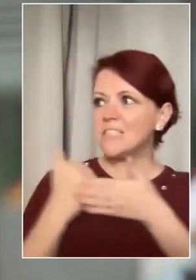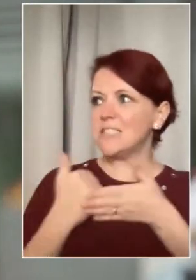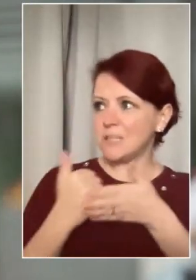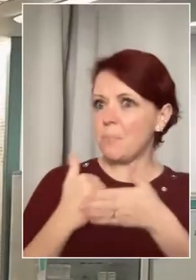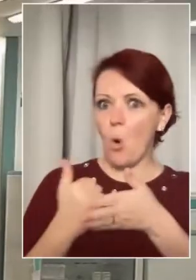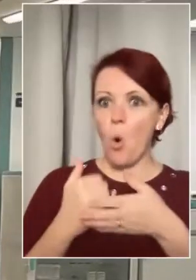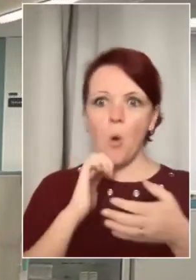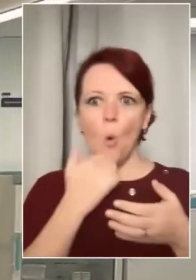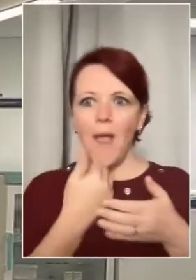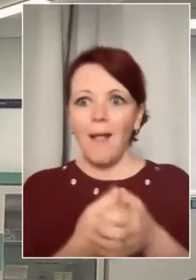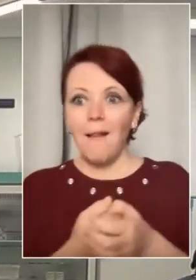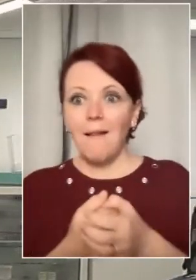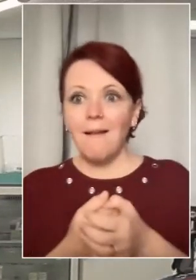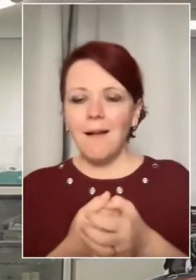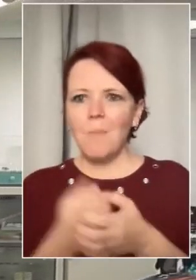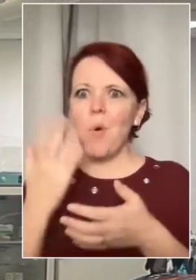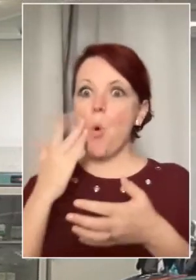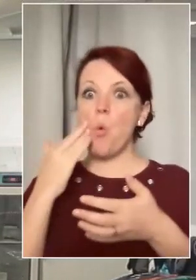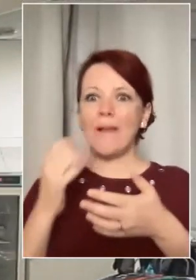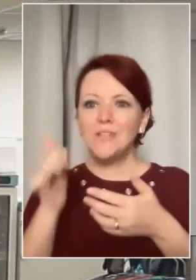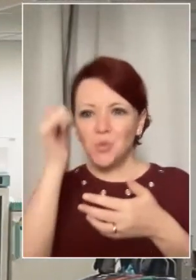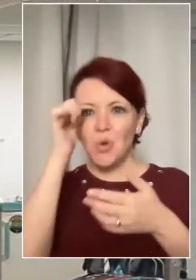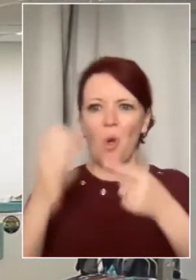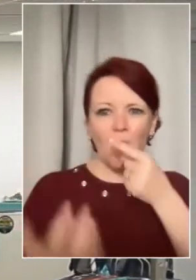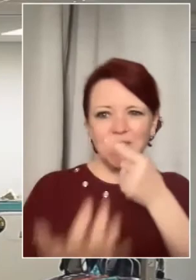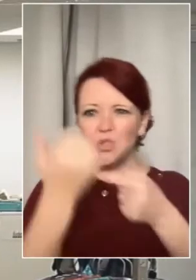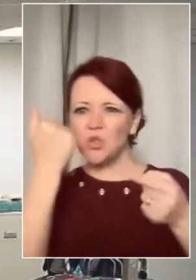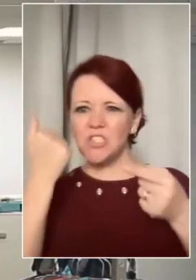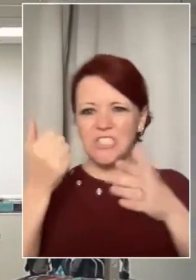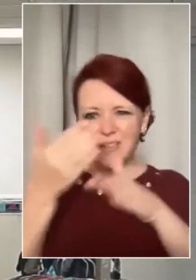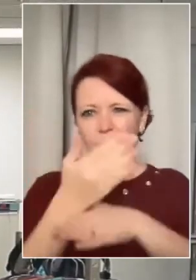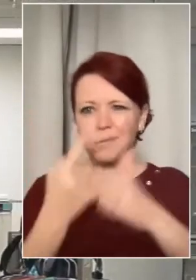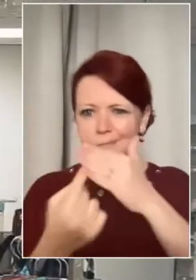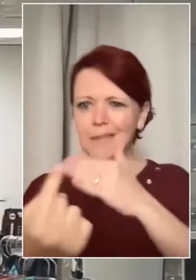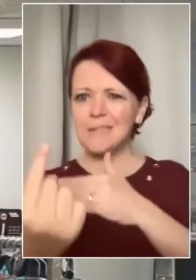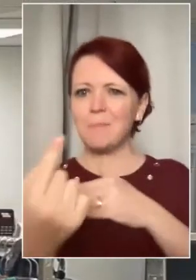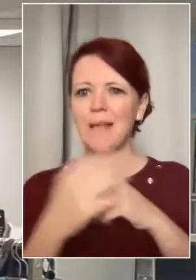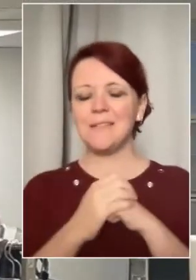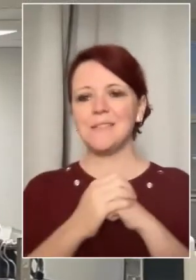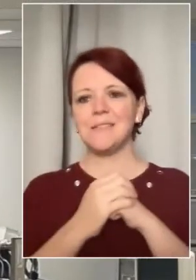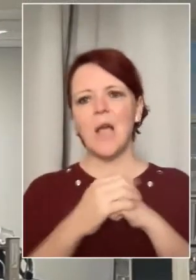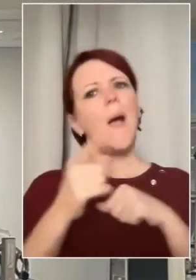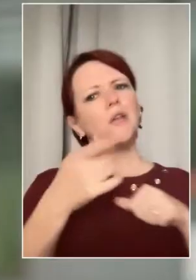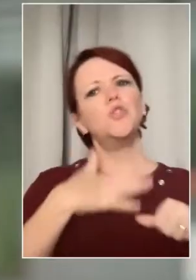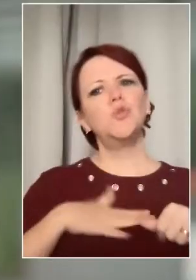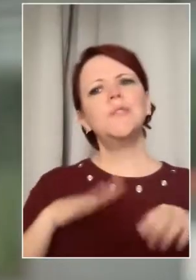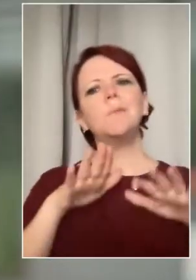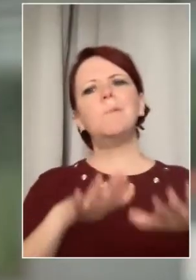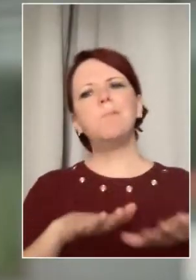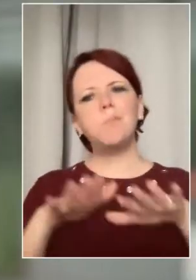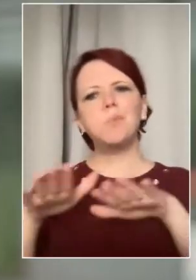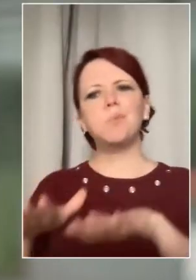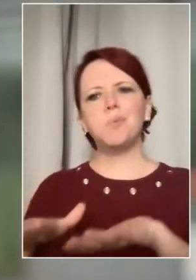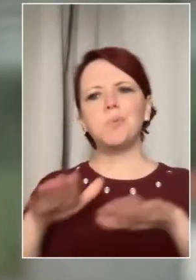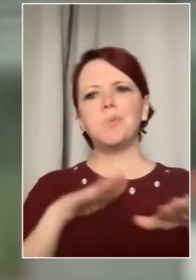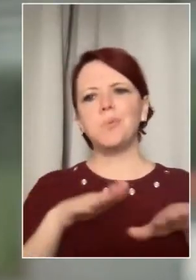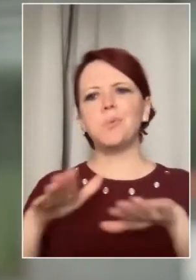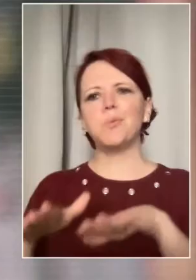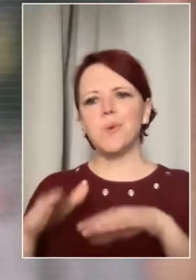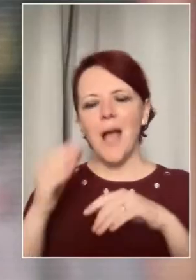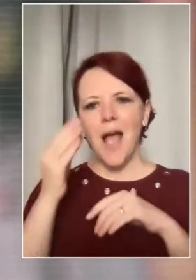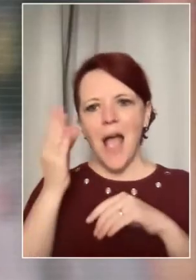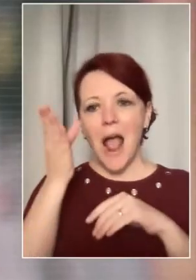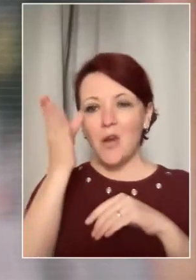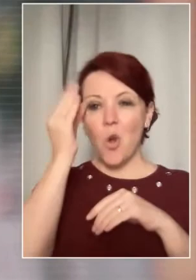once you get the hang of things, you won't even realise and you'll get on with it. It's just a matter of time, so be patient with that time and use it